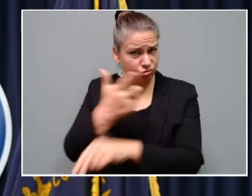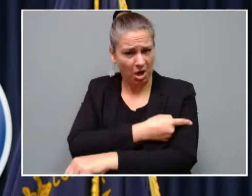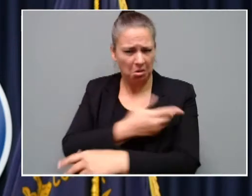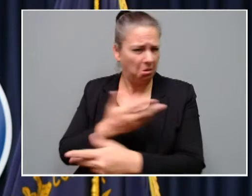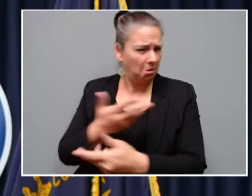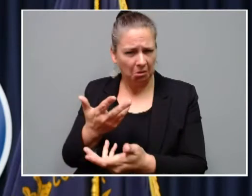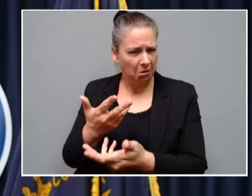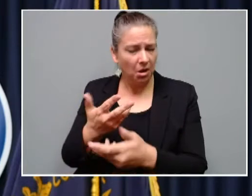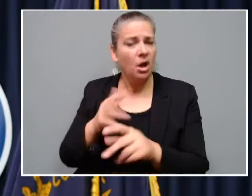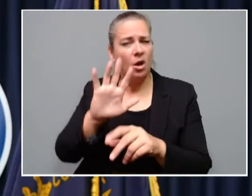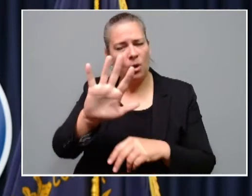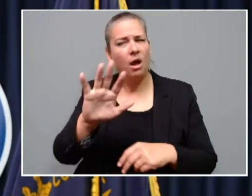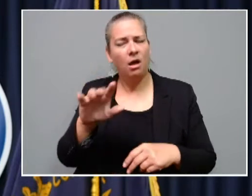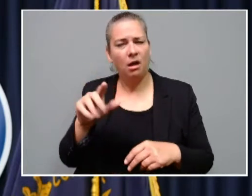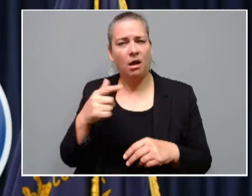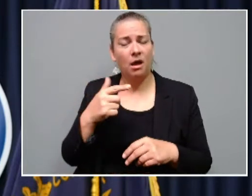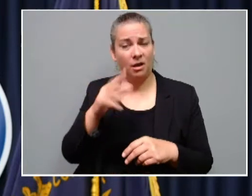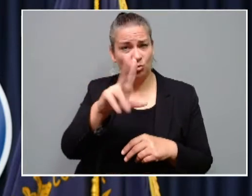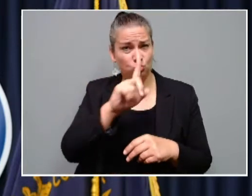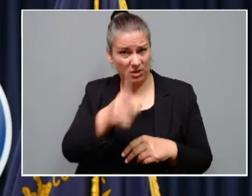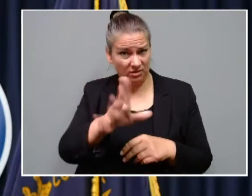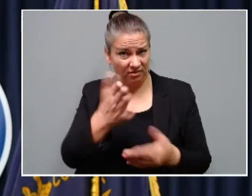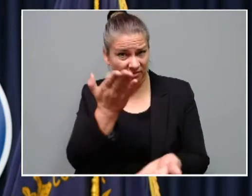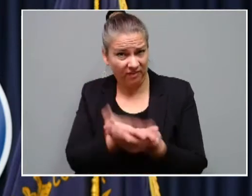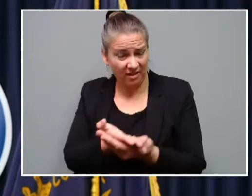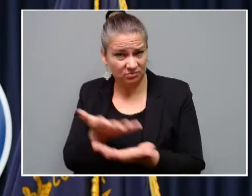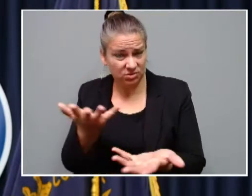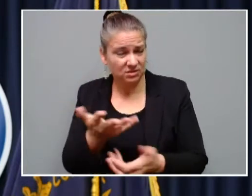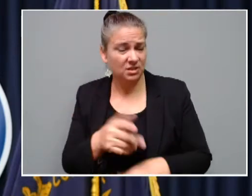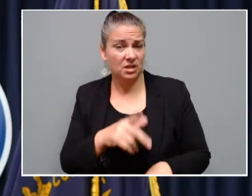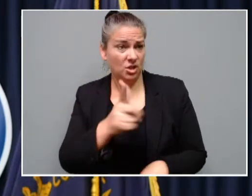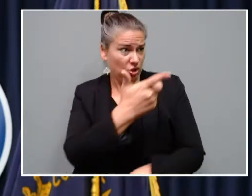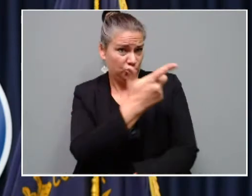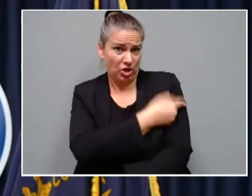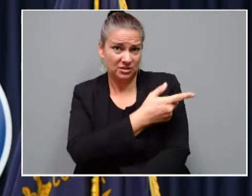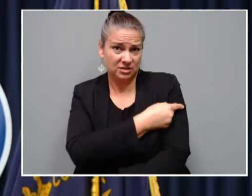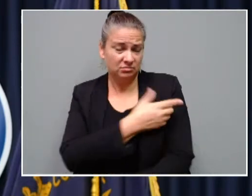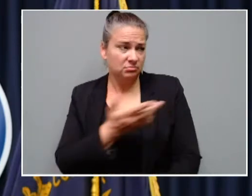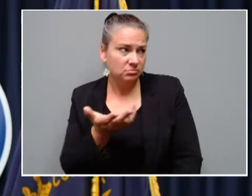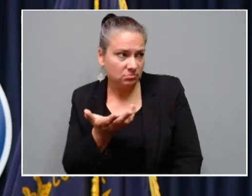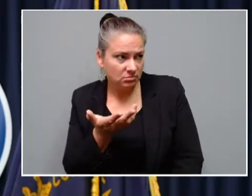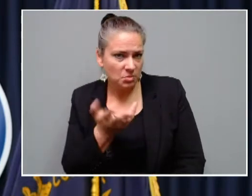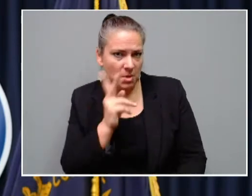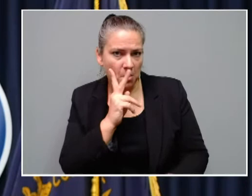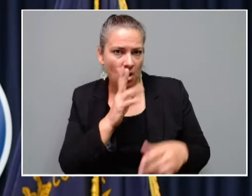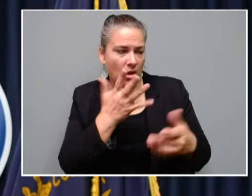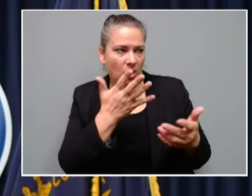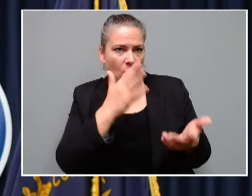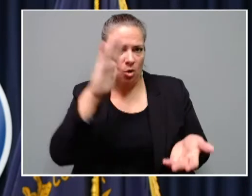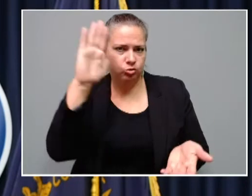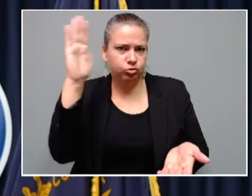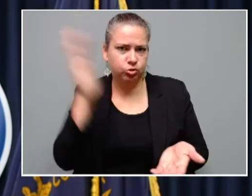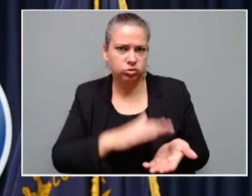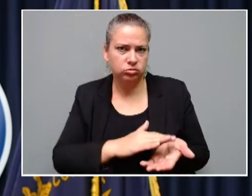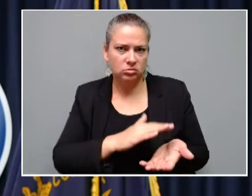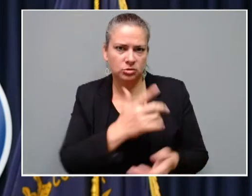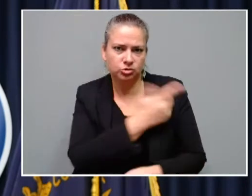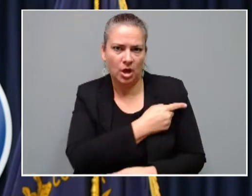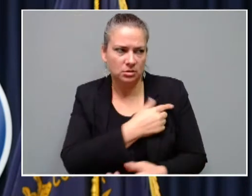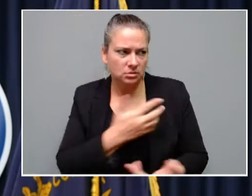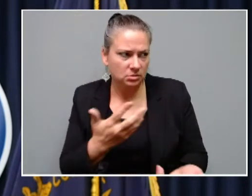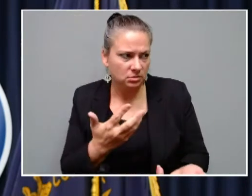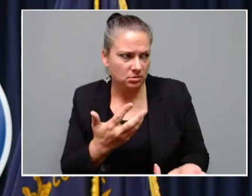week over week in significant fashion. And what that did is stabilize it. Right when we announced that, the